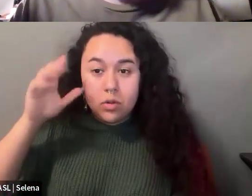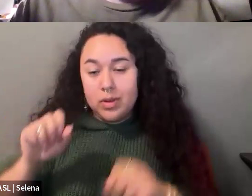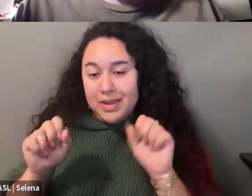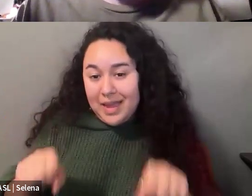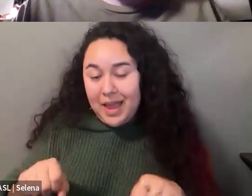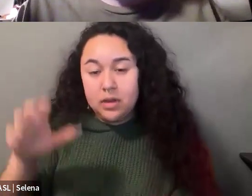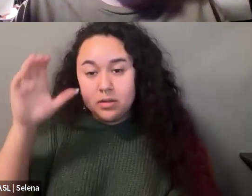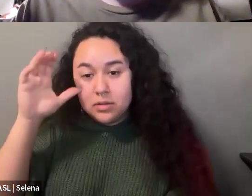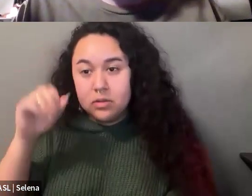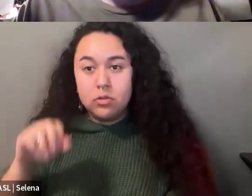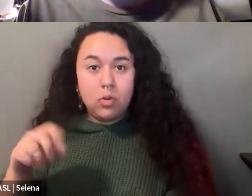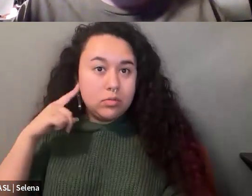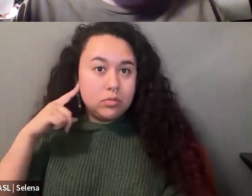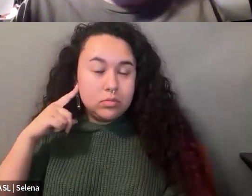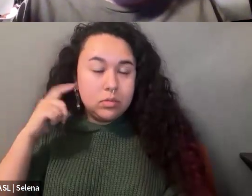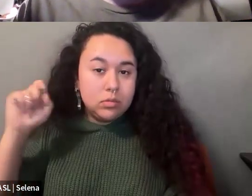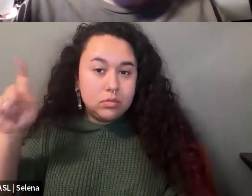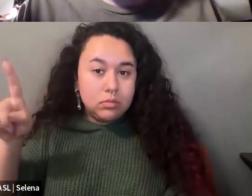or are wanting to like,